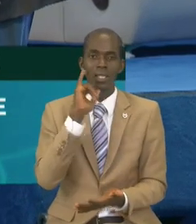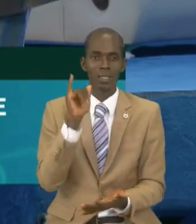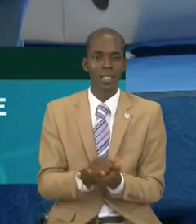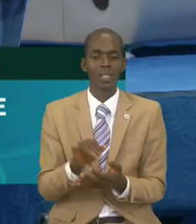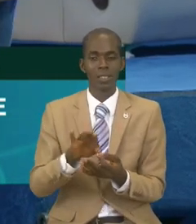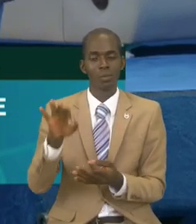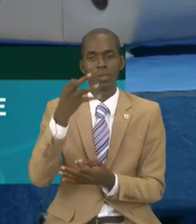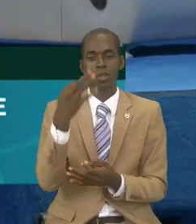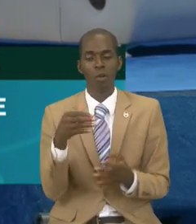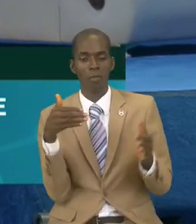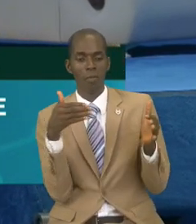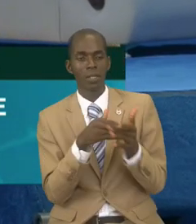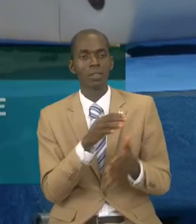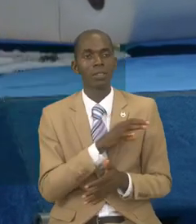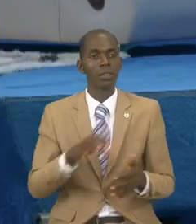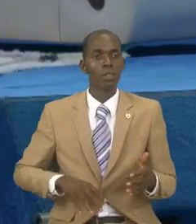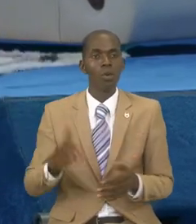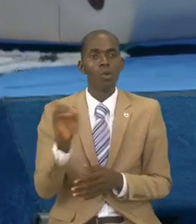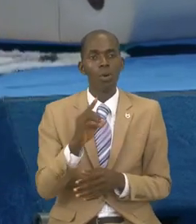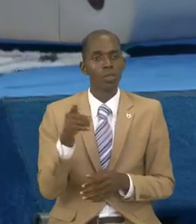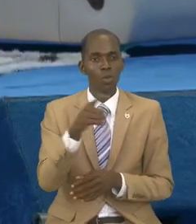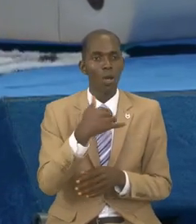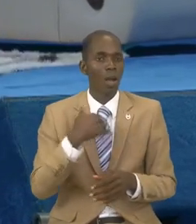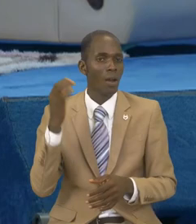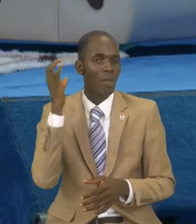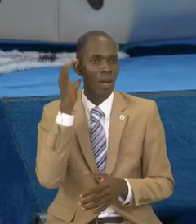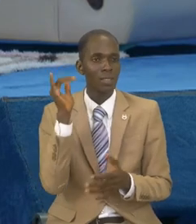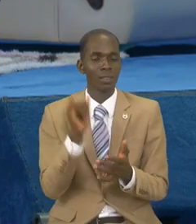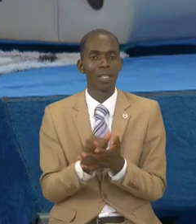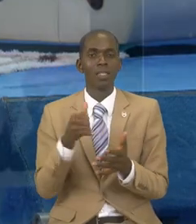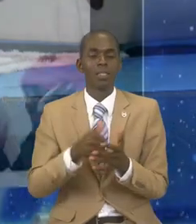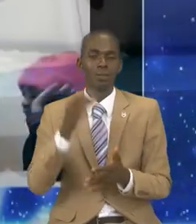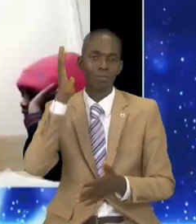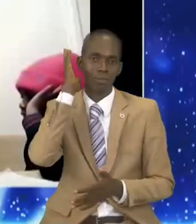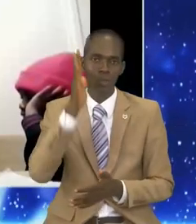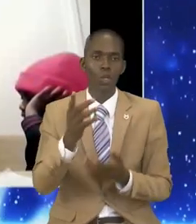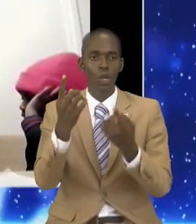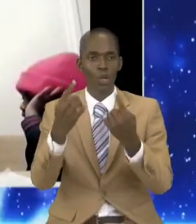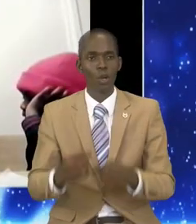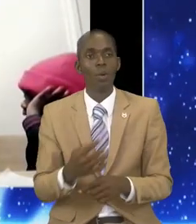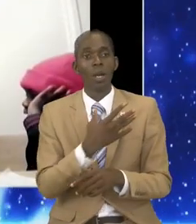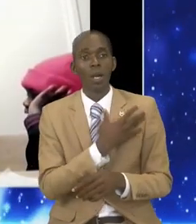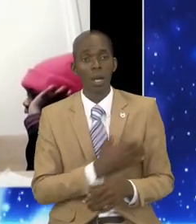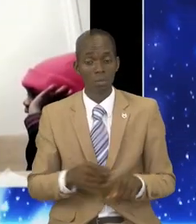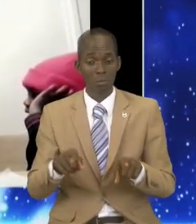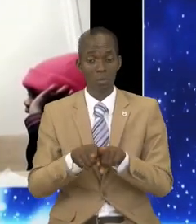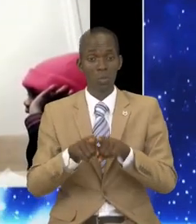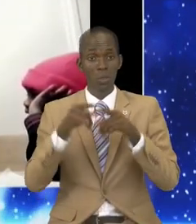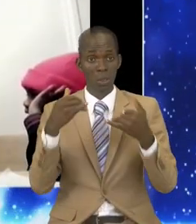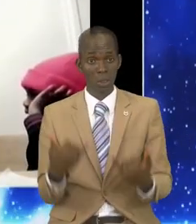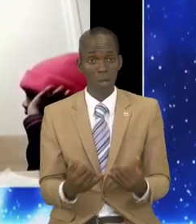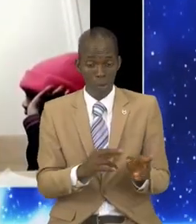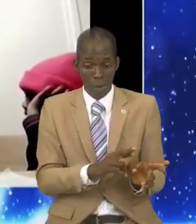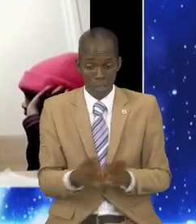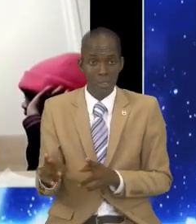Antichrist, whereof ye have heard that it shall come, and even now already